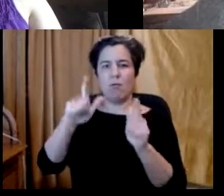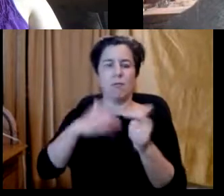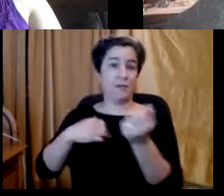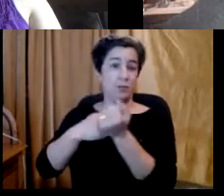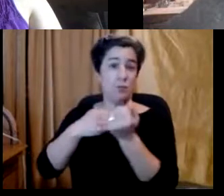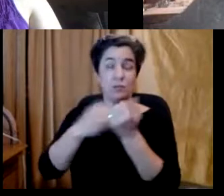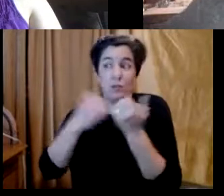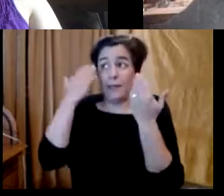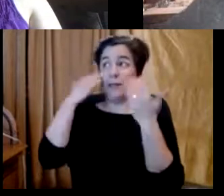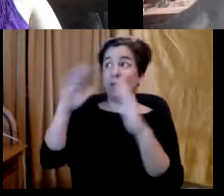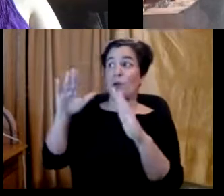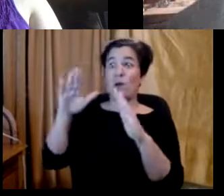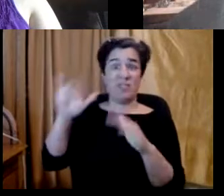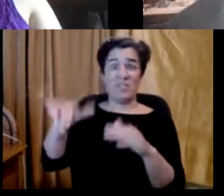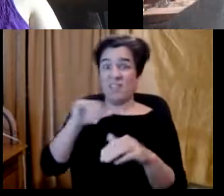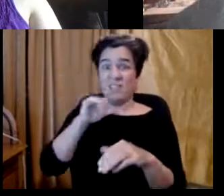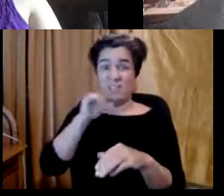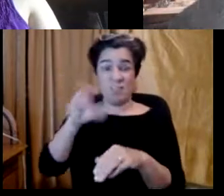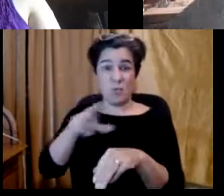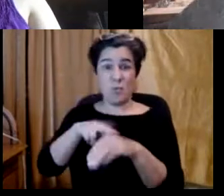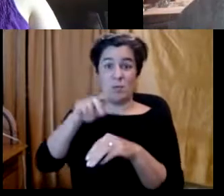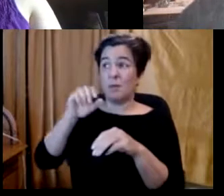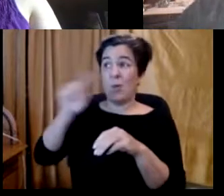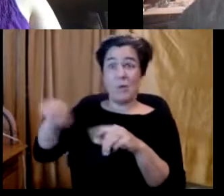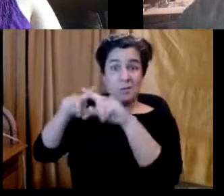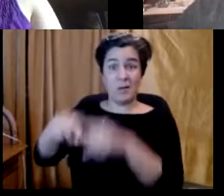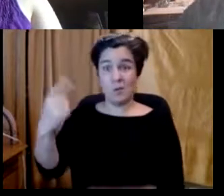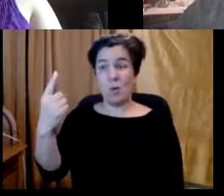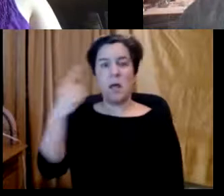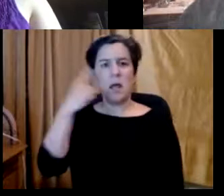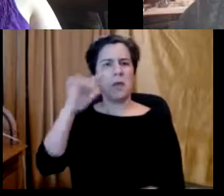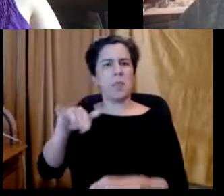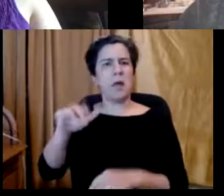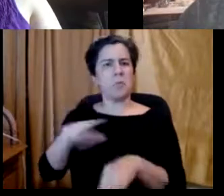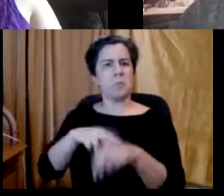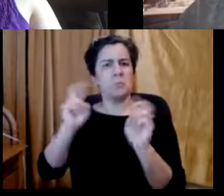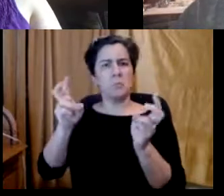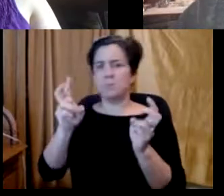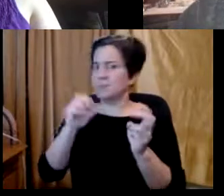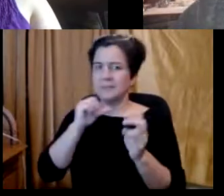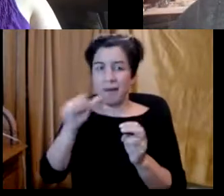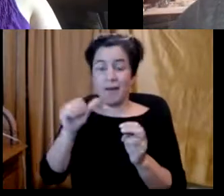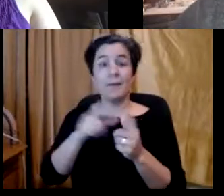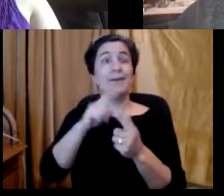didn't know any different. I only knew her. So in learning,